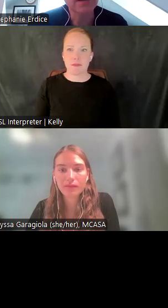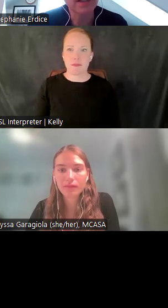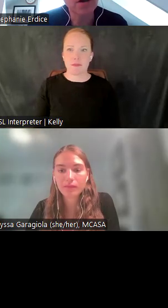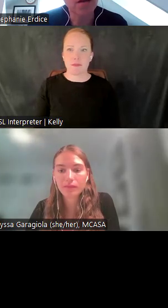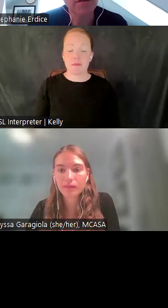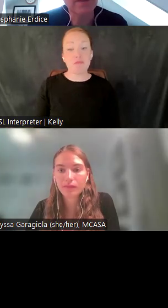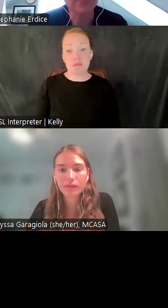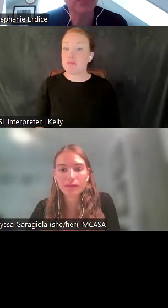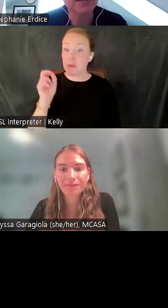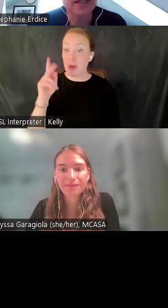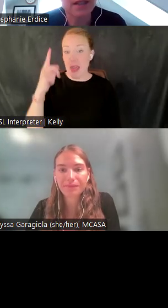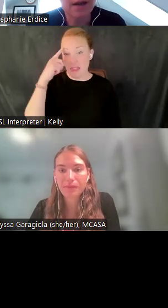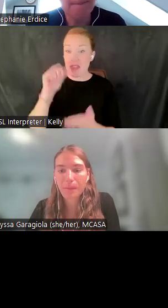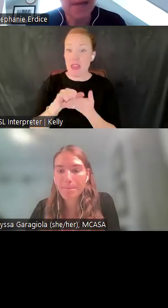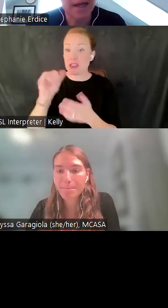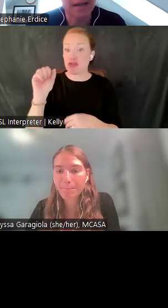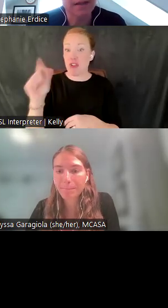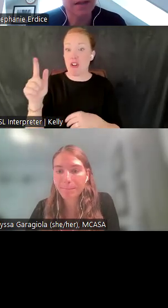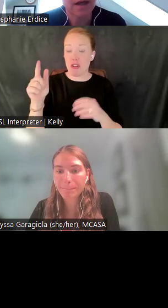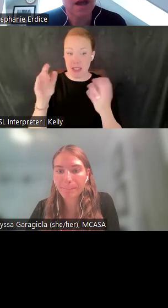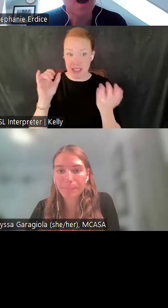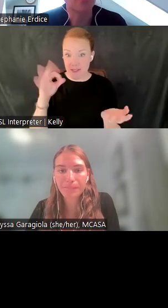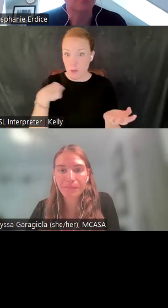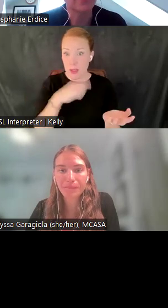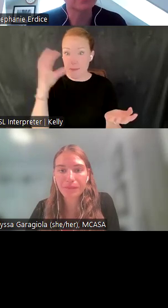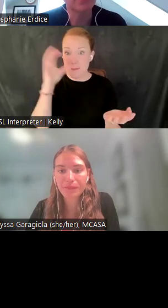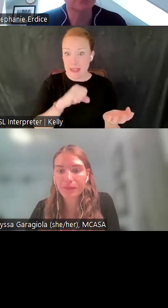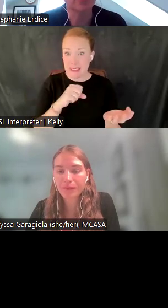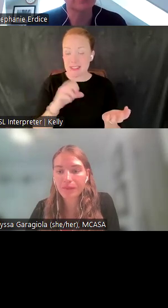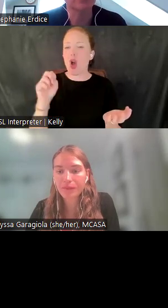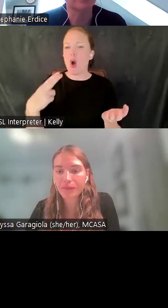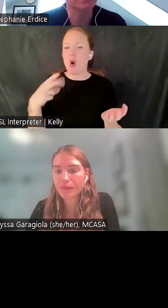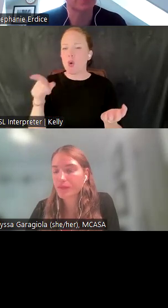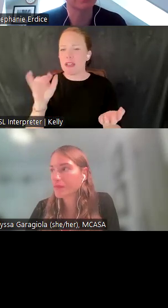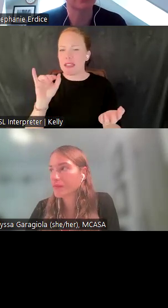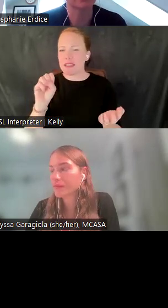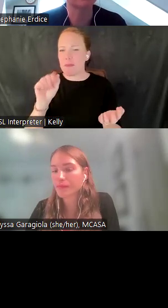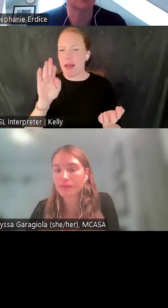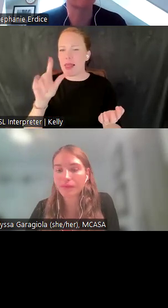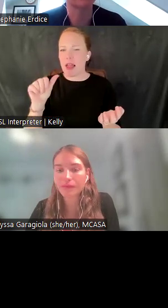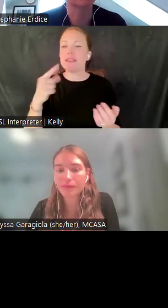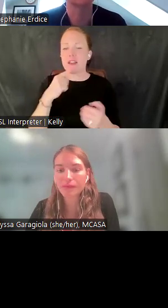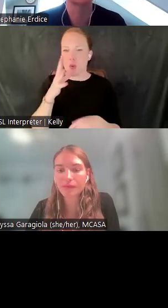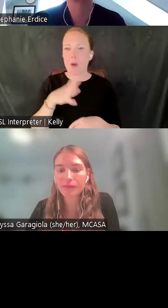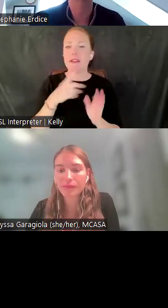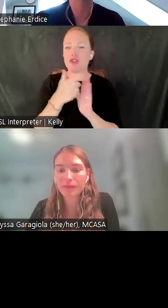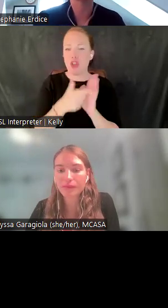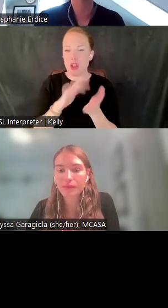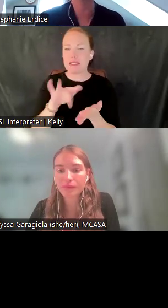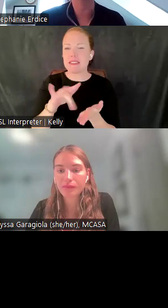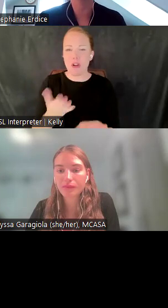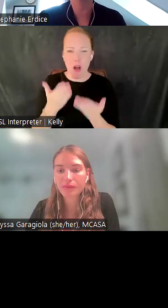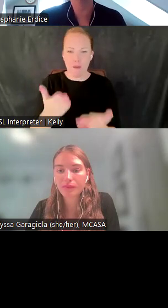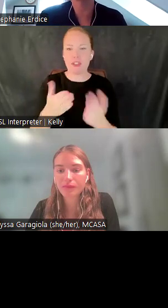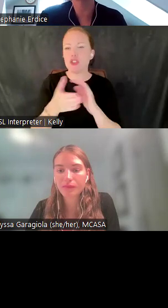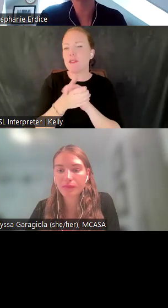Great. I think that's all of them. If we did miss, oh, and Isabella wrote that the Women's Law Center does offer divorce and custody